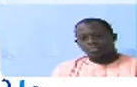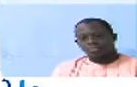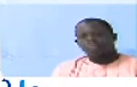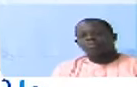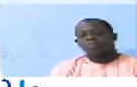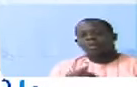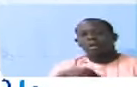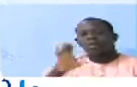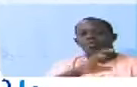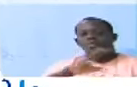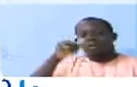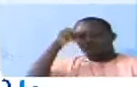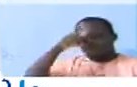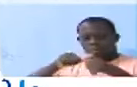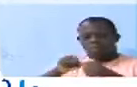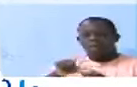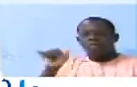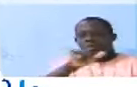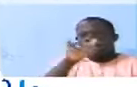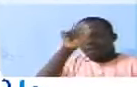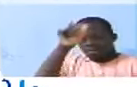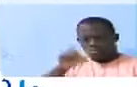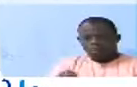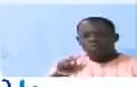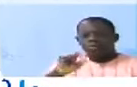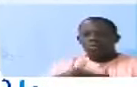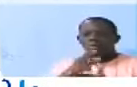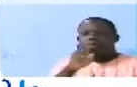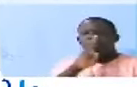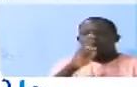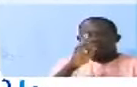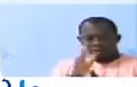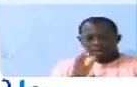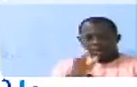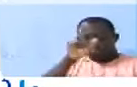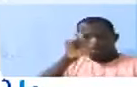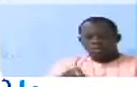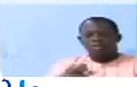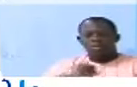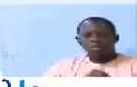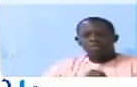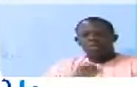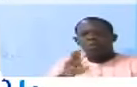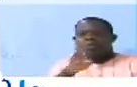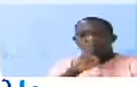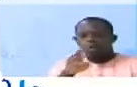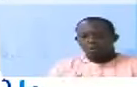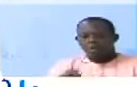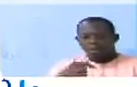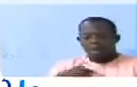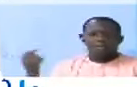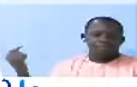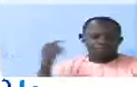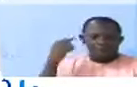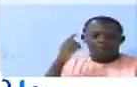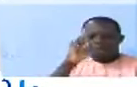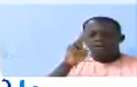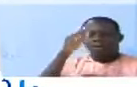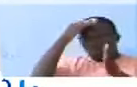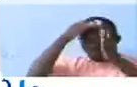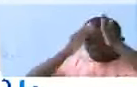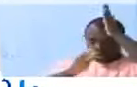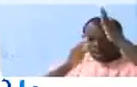can't remember which person or who was the person himself, but I heard one soldier telling another soldier that